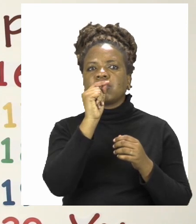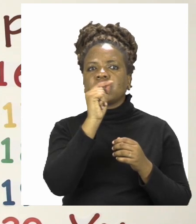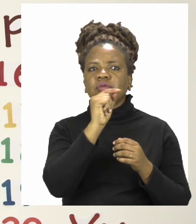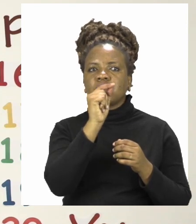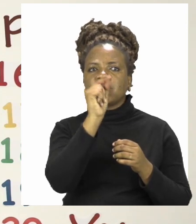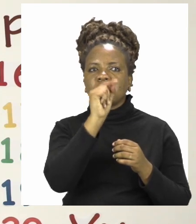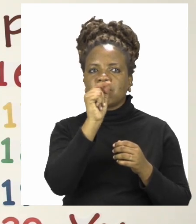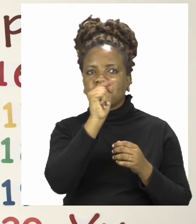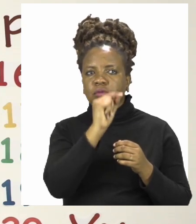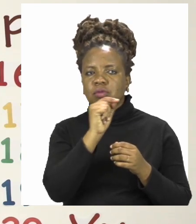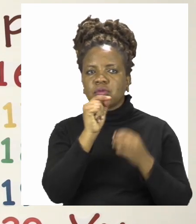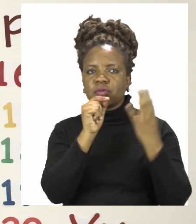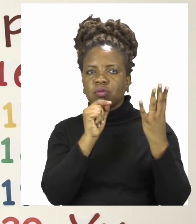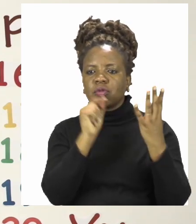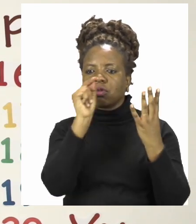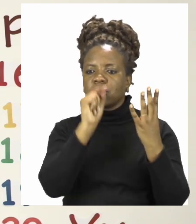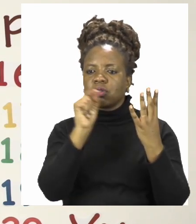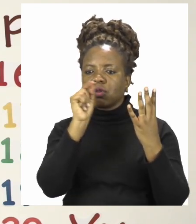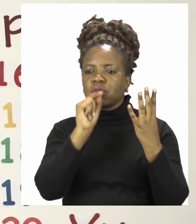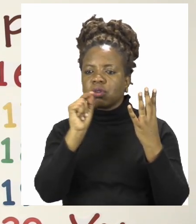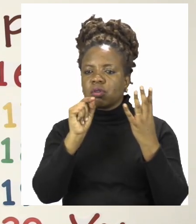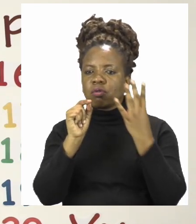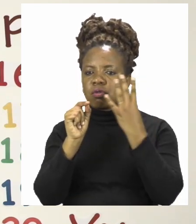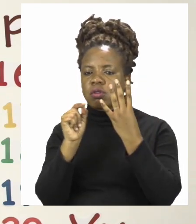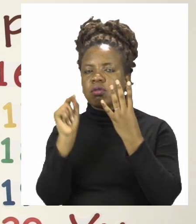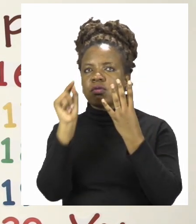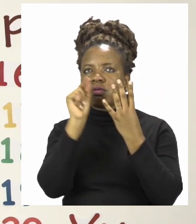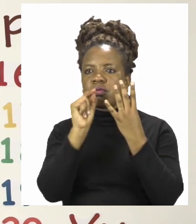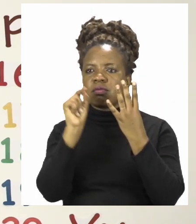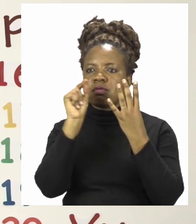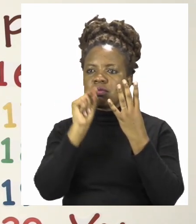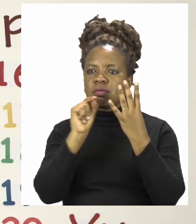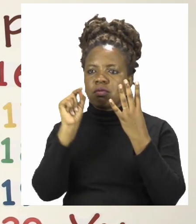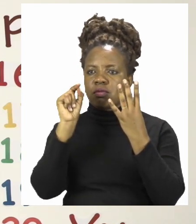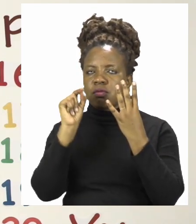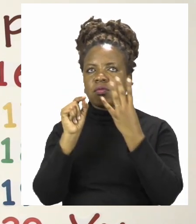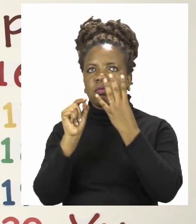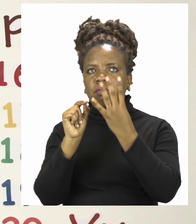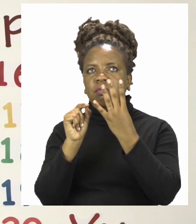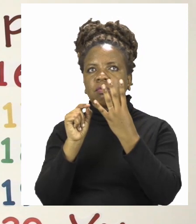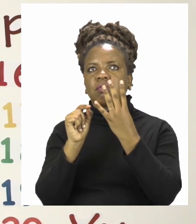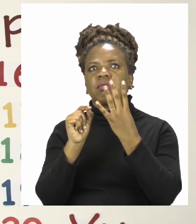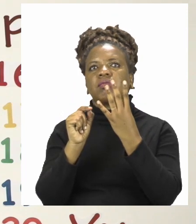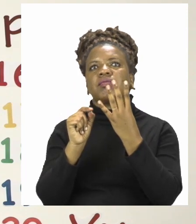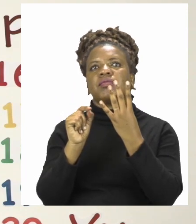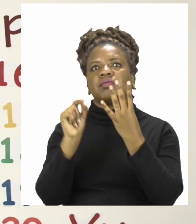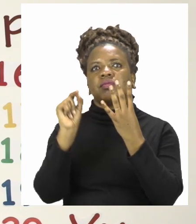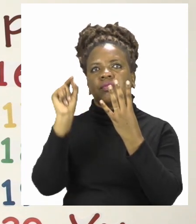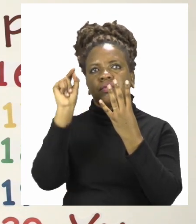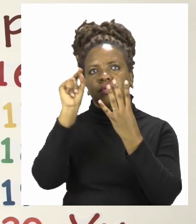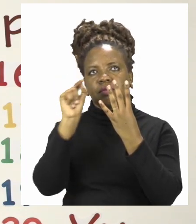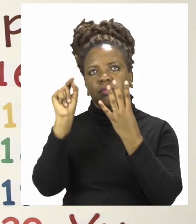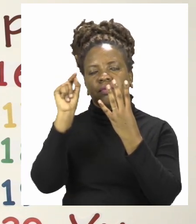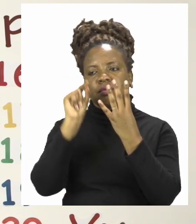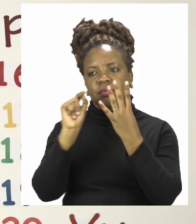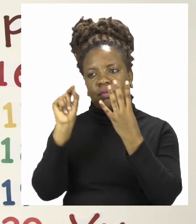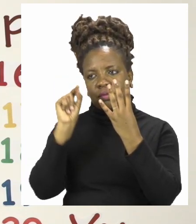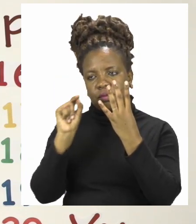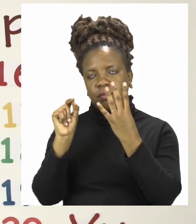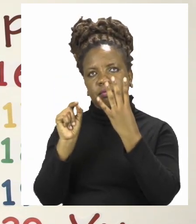2, 3, 4. 1, 2, 3, 4.